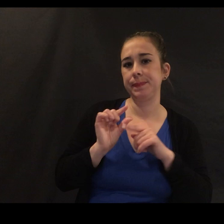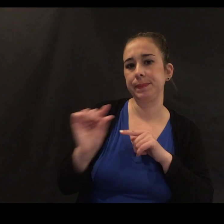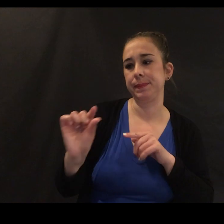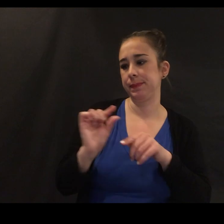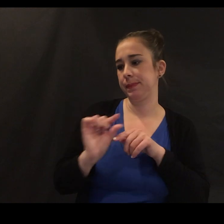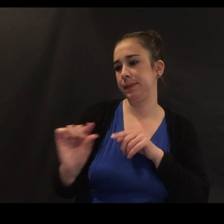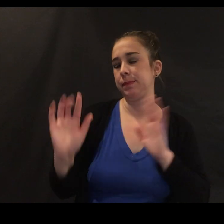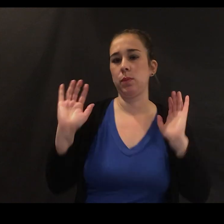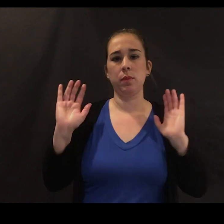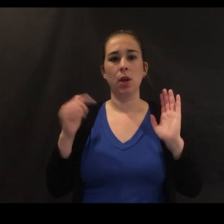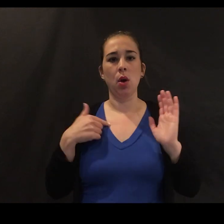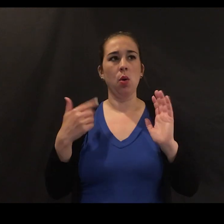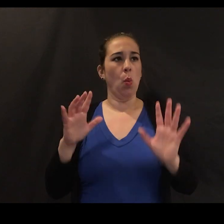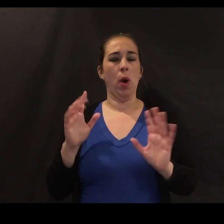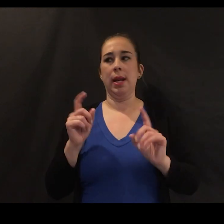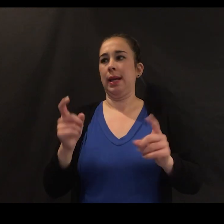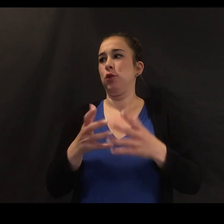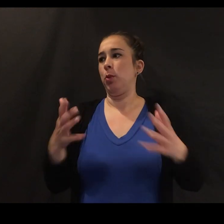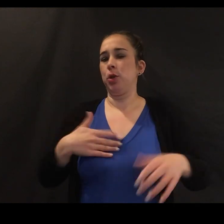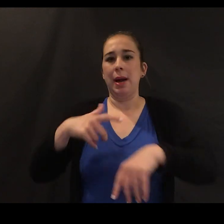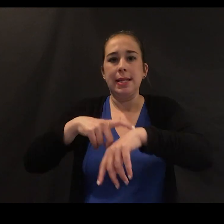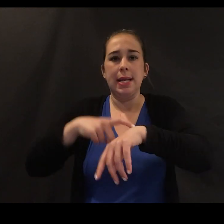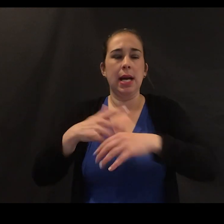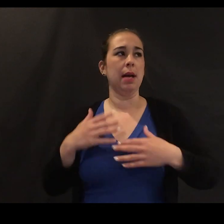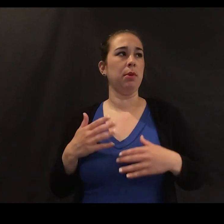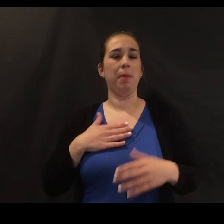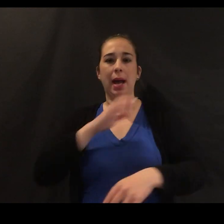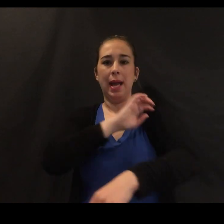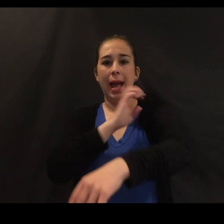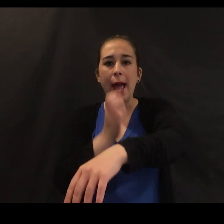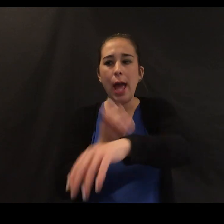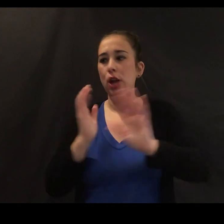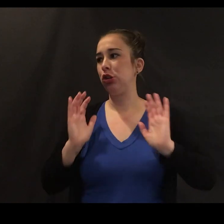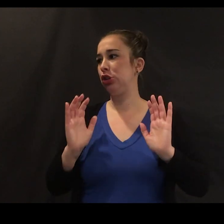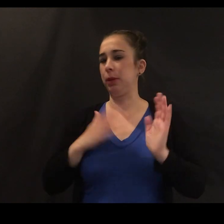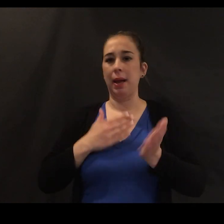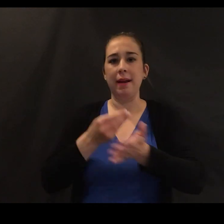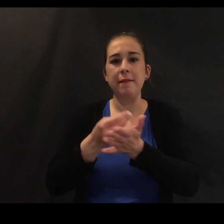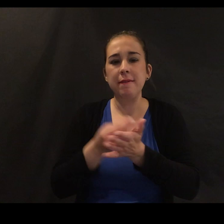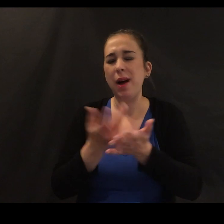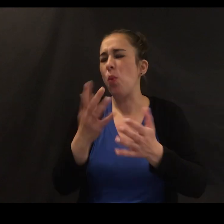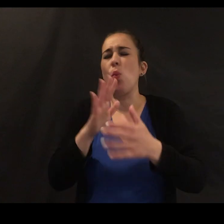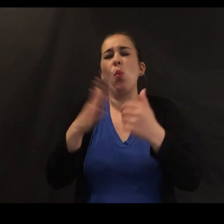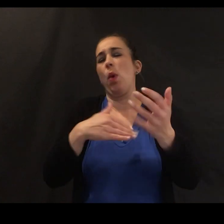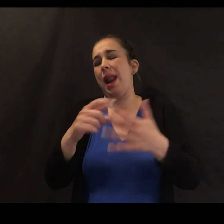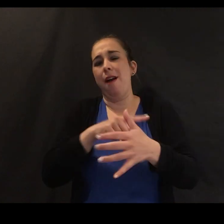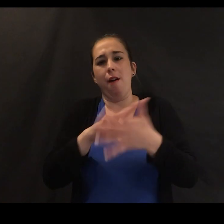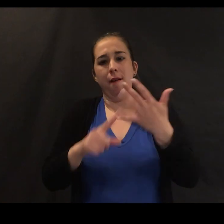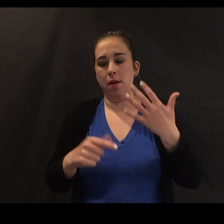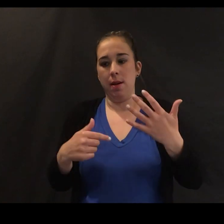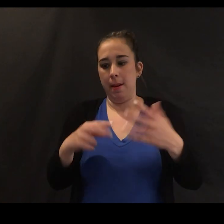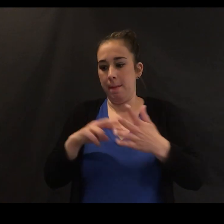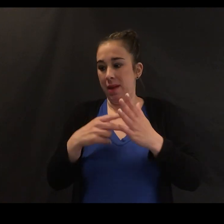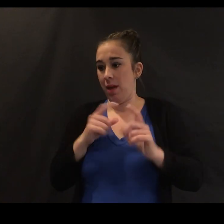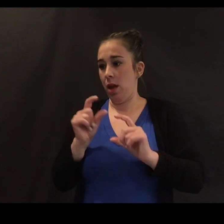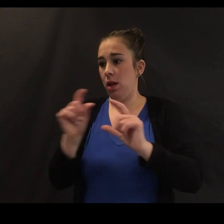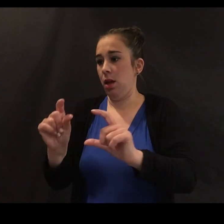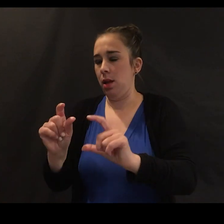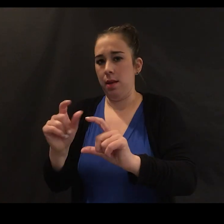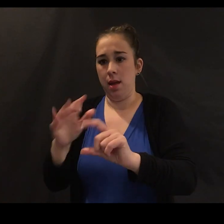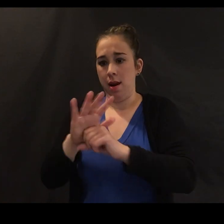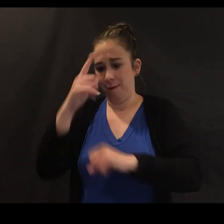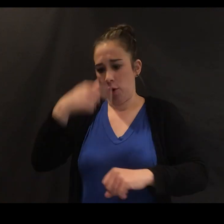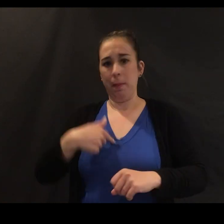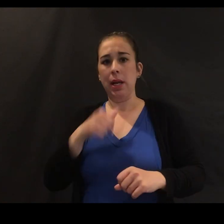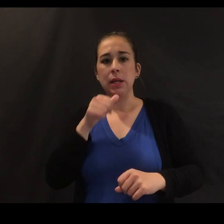of my time, or if I give of my energy, or if I even give of my finances or whatever it might be, that there's not going to be enough for me. But David had